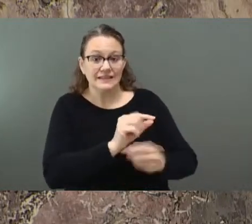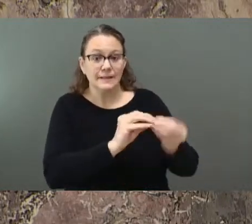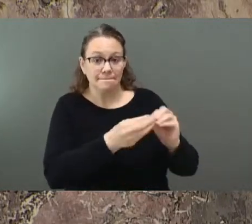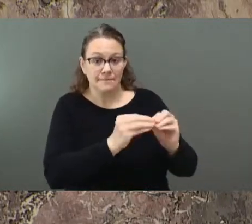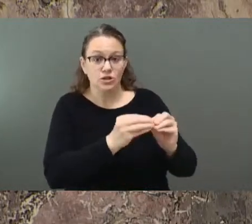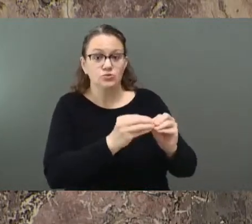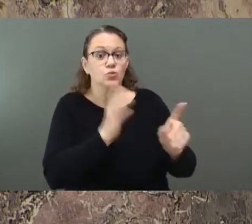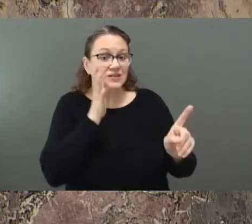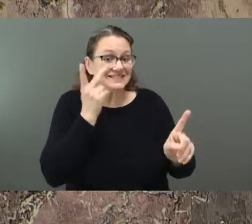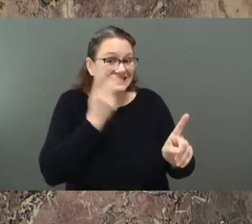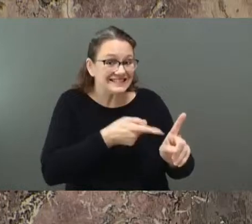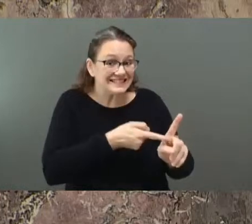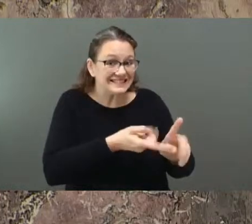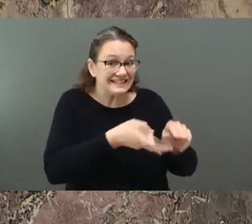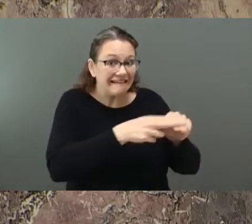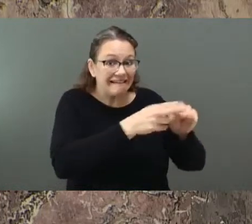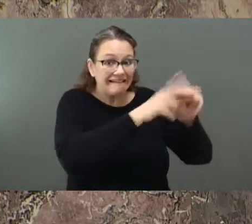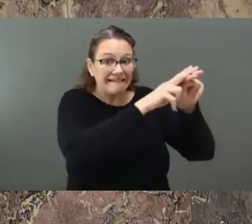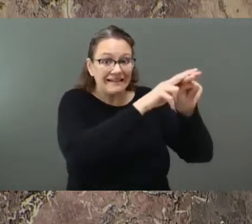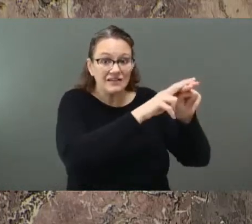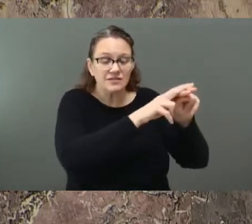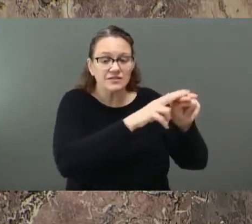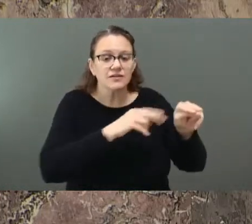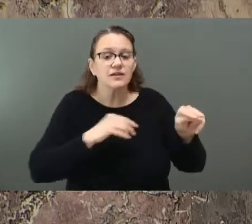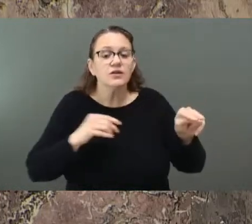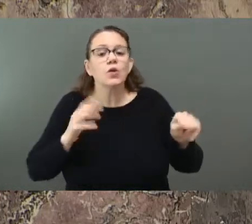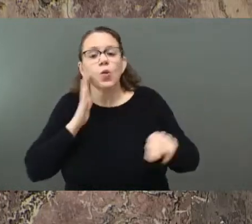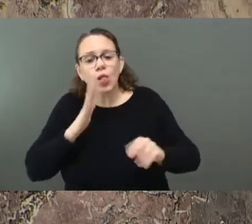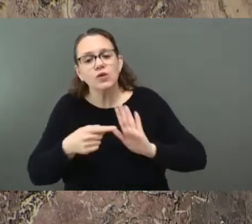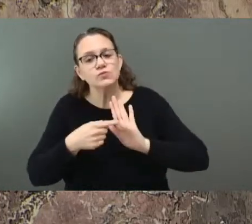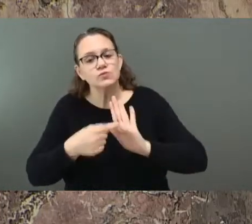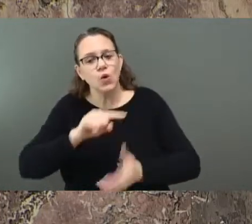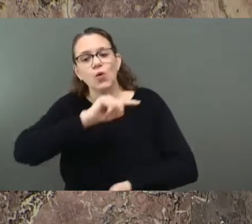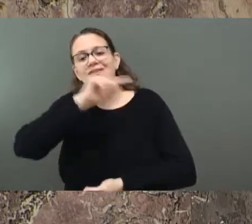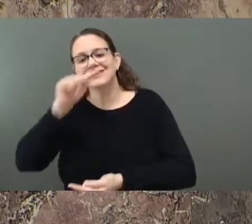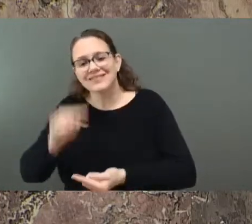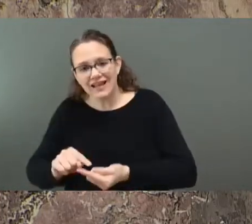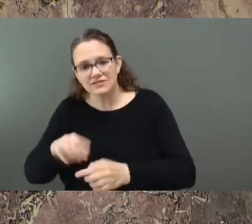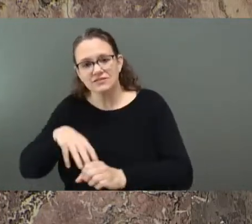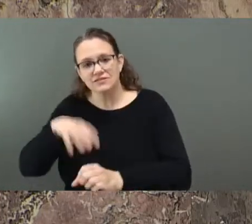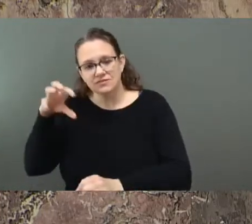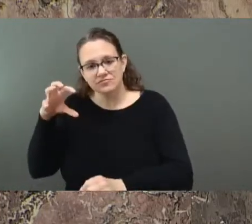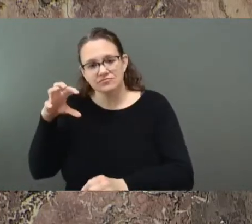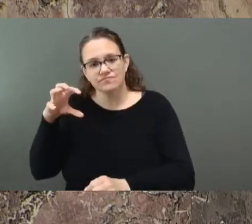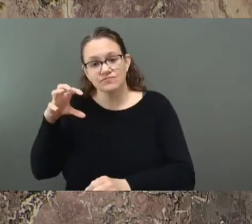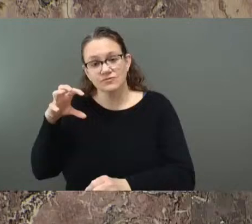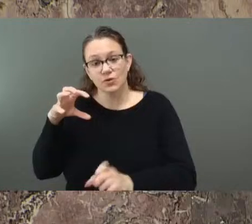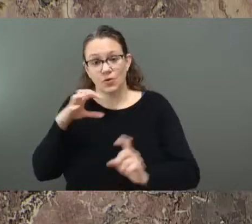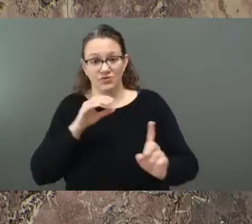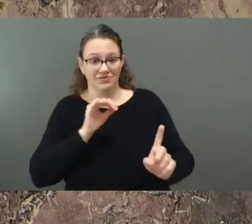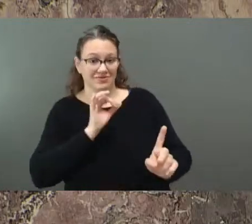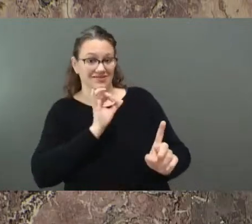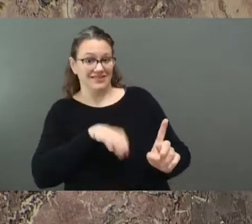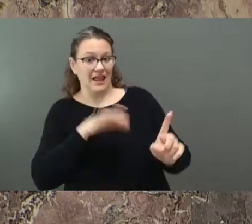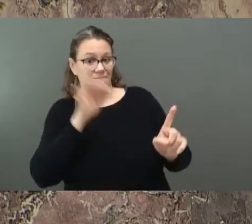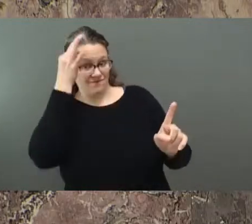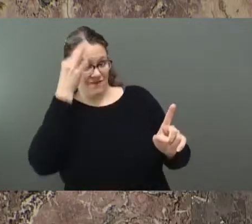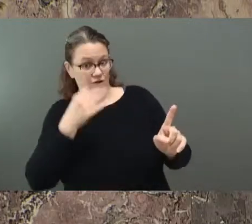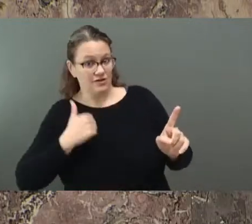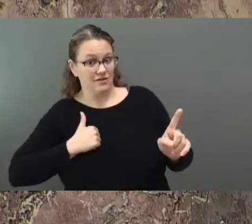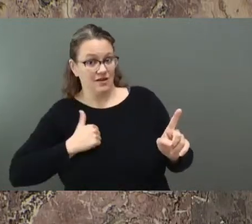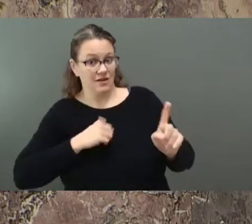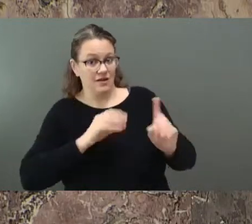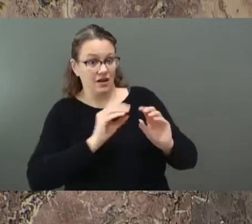larger reduction in intensity since 2012. The federal government is clear. They know they have a problem. They know we've got